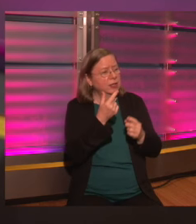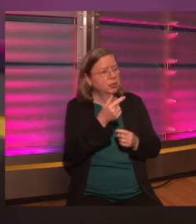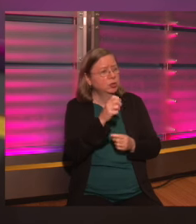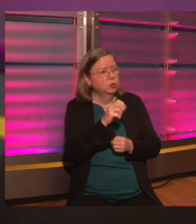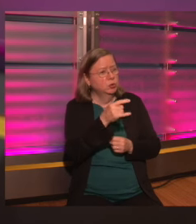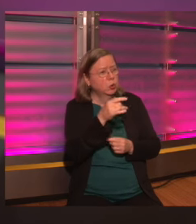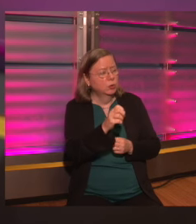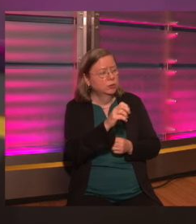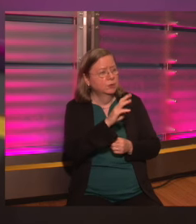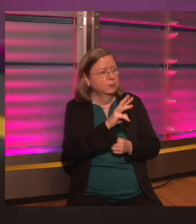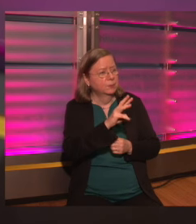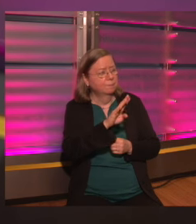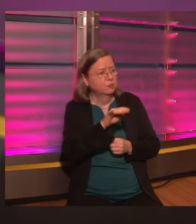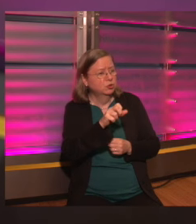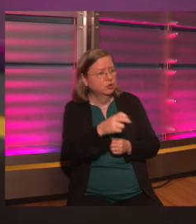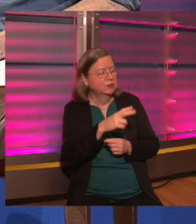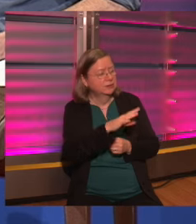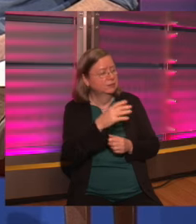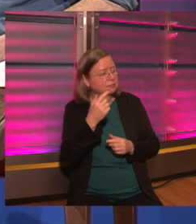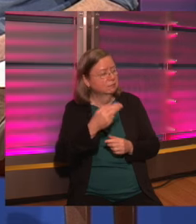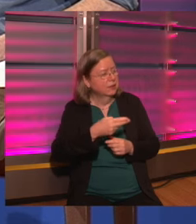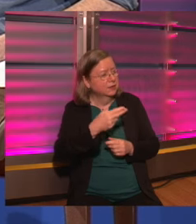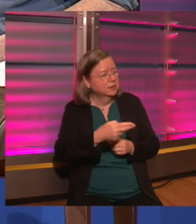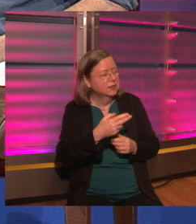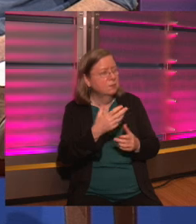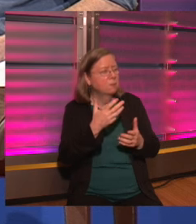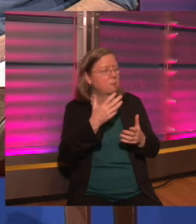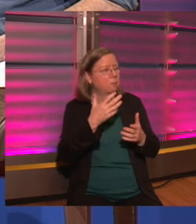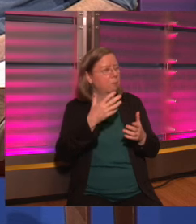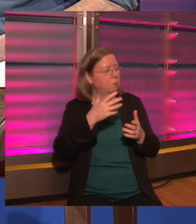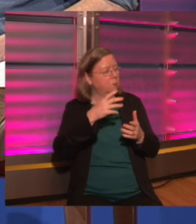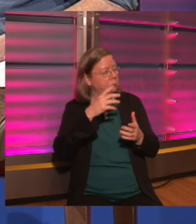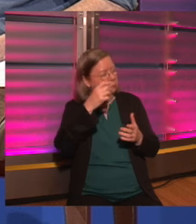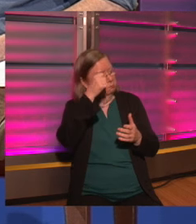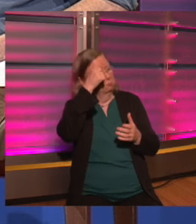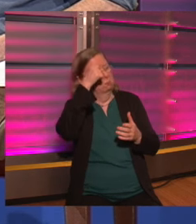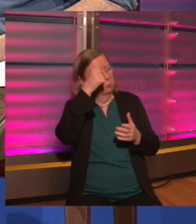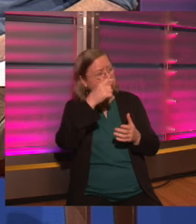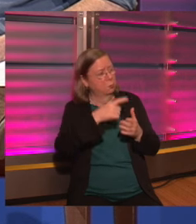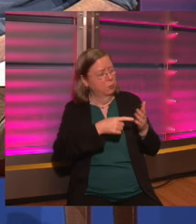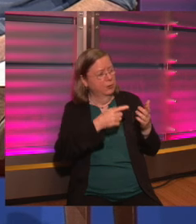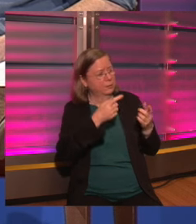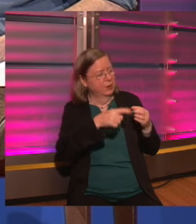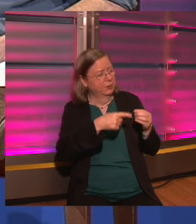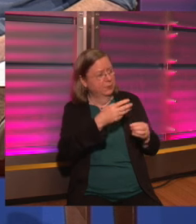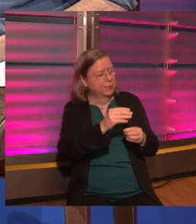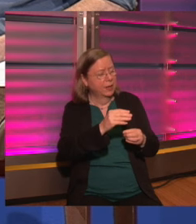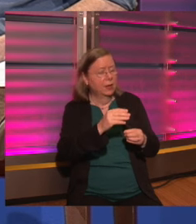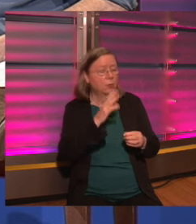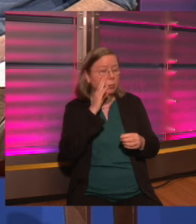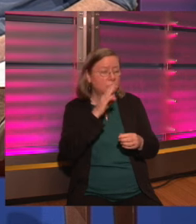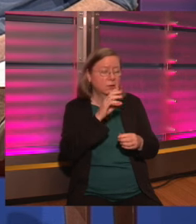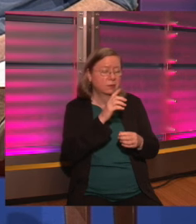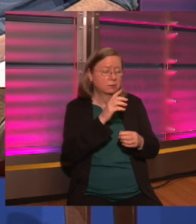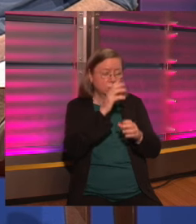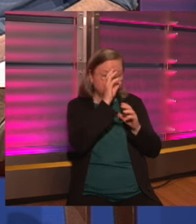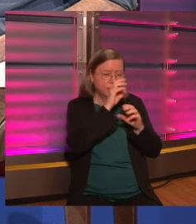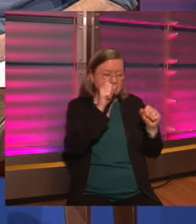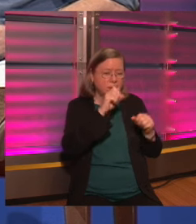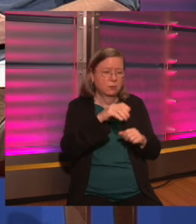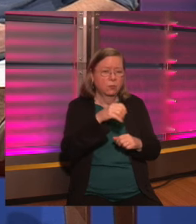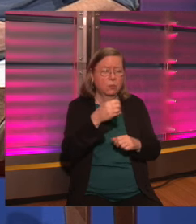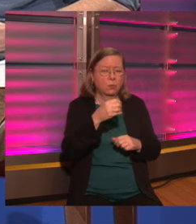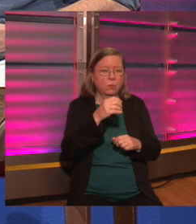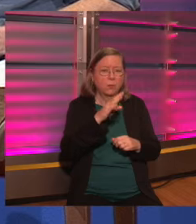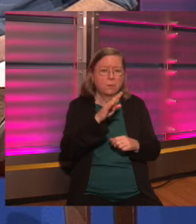Obama's equivalent? That's a big question. And he just did, he's spoken a lot on this issue from the